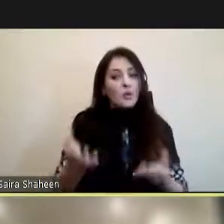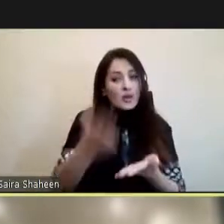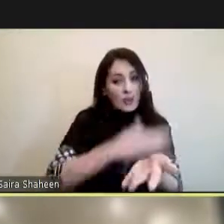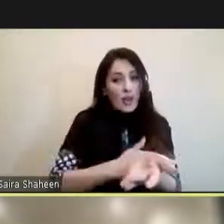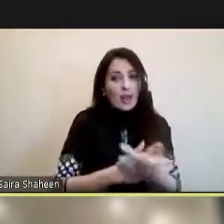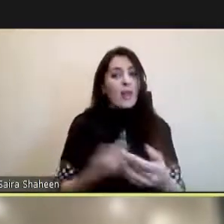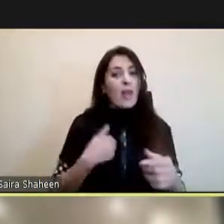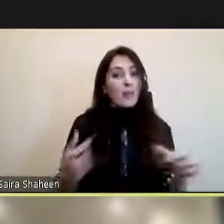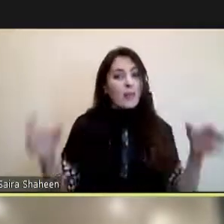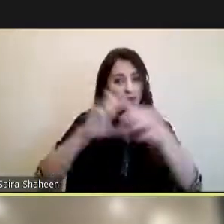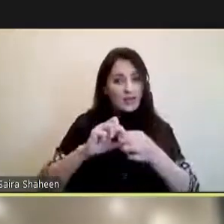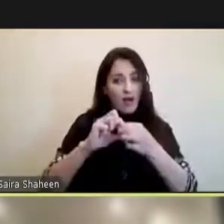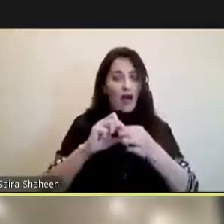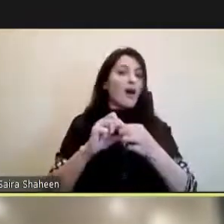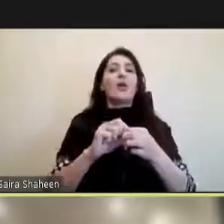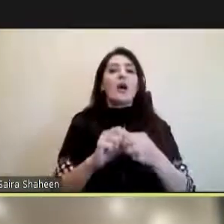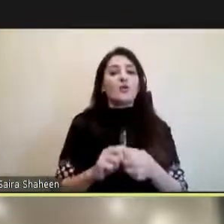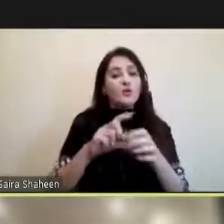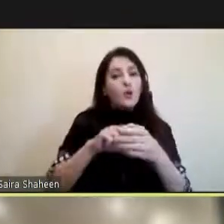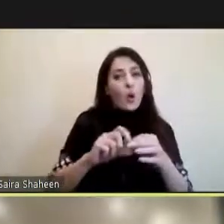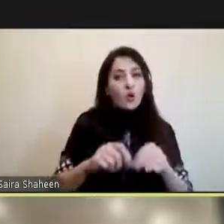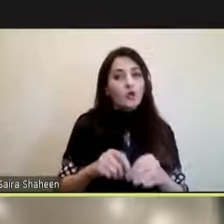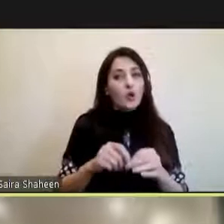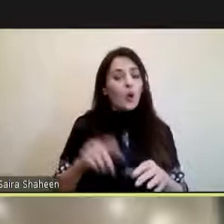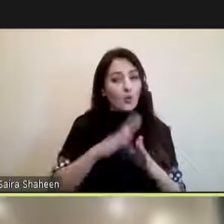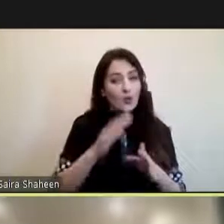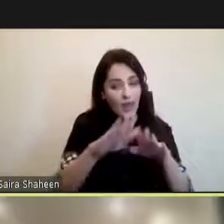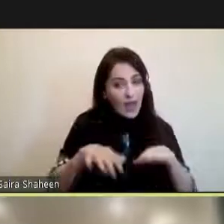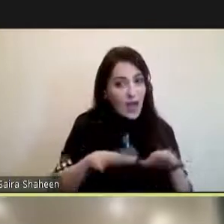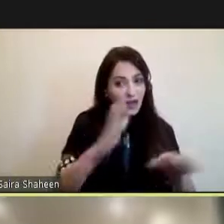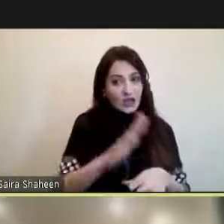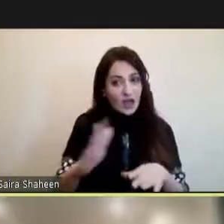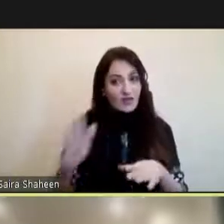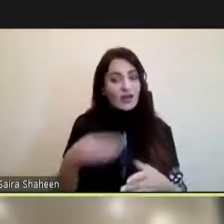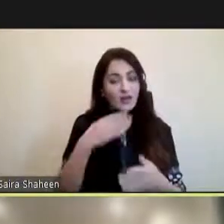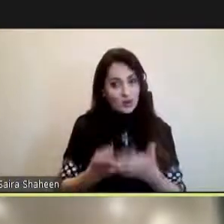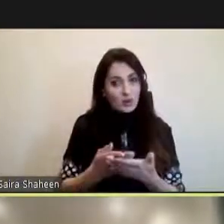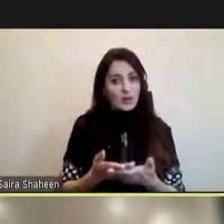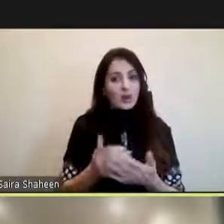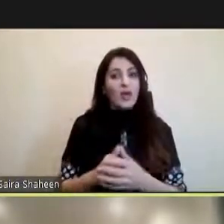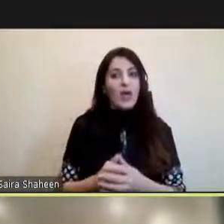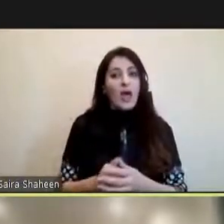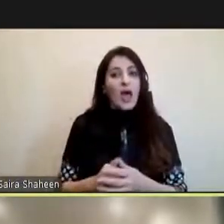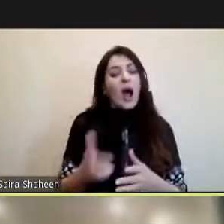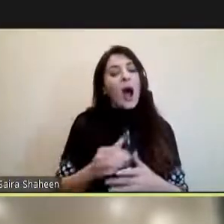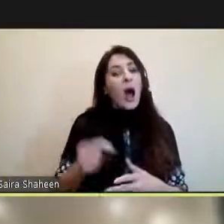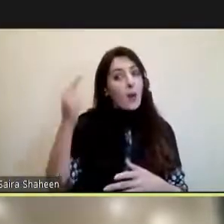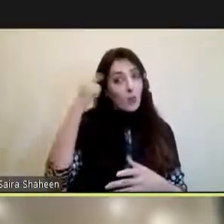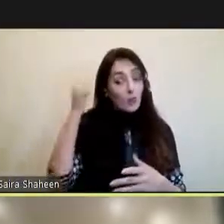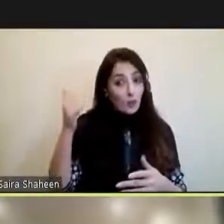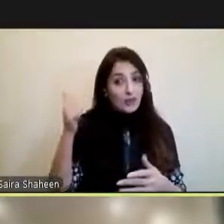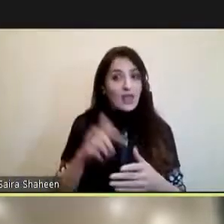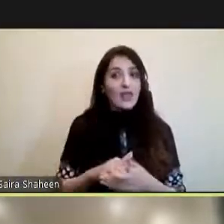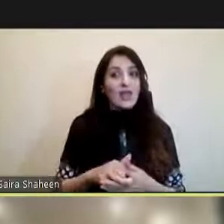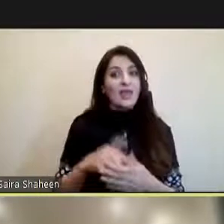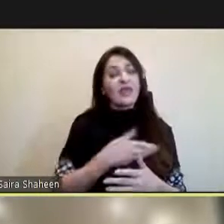co-hosts, GSMA, for partnering with us to bring this program and event together. Together, we hope that this event will help to bring